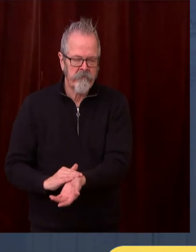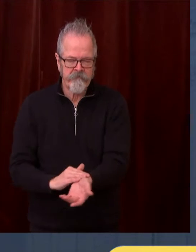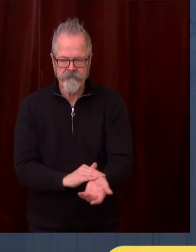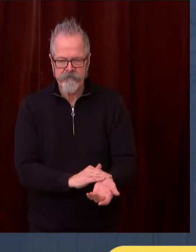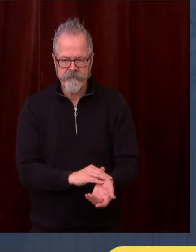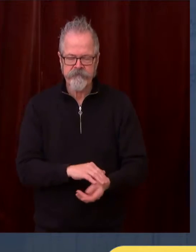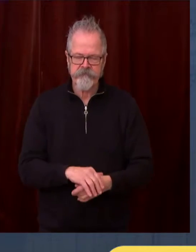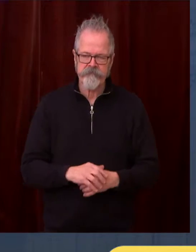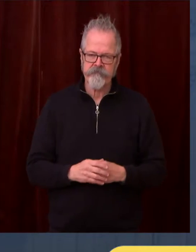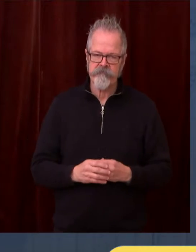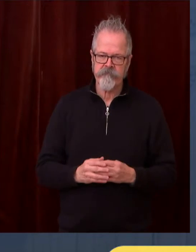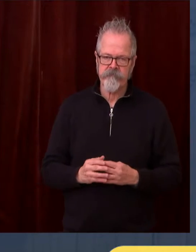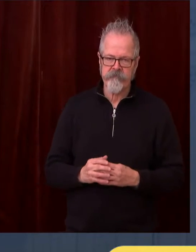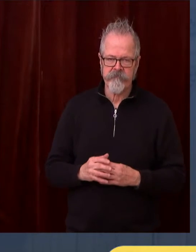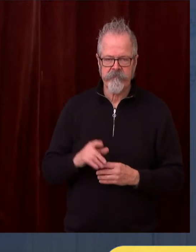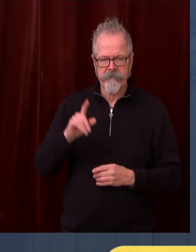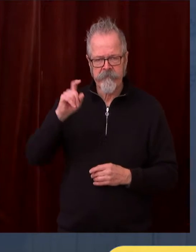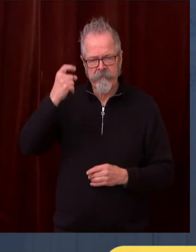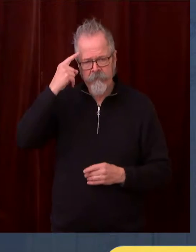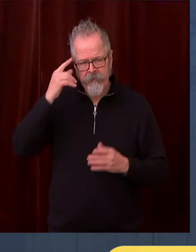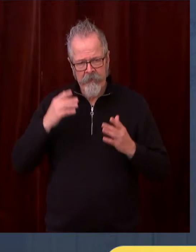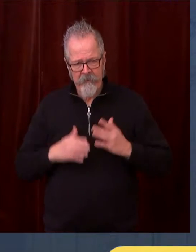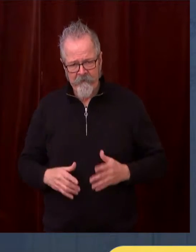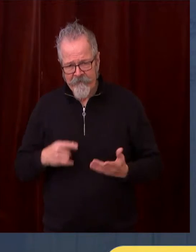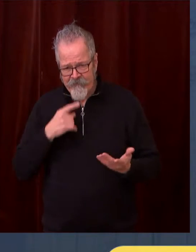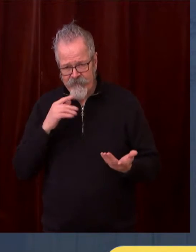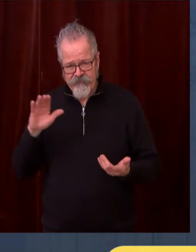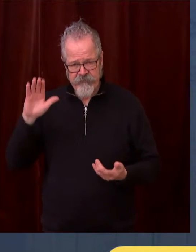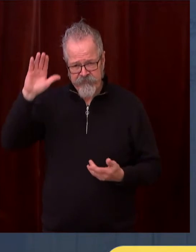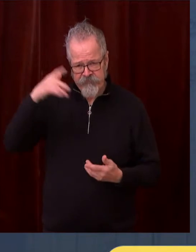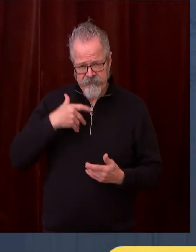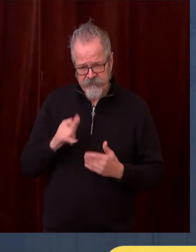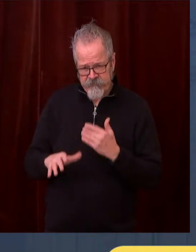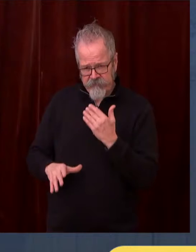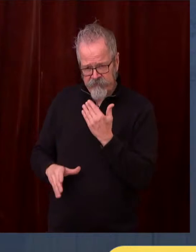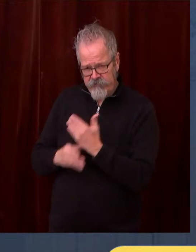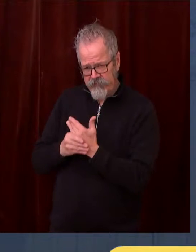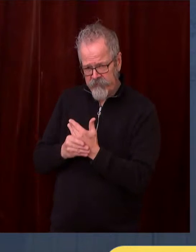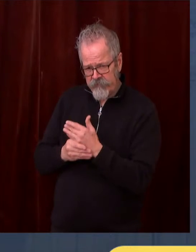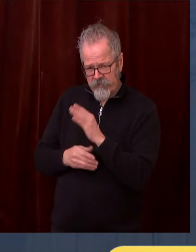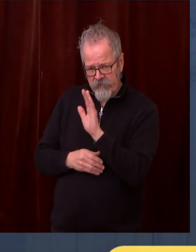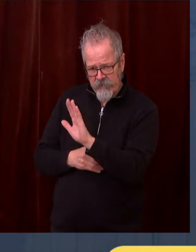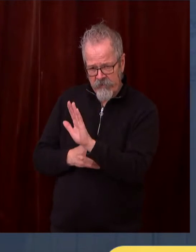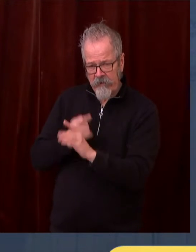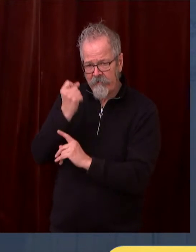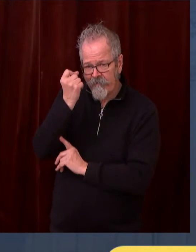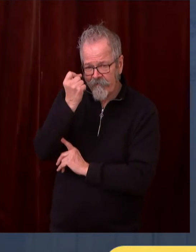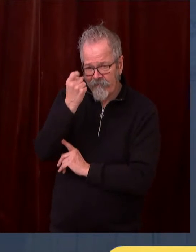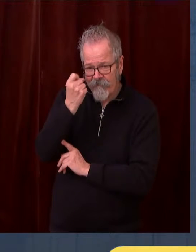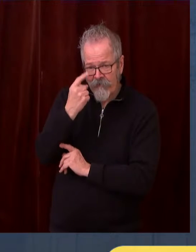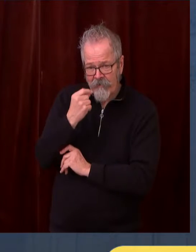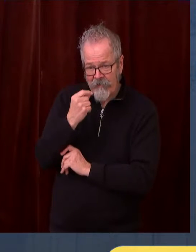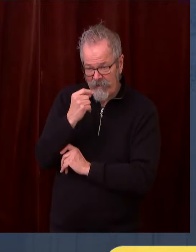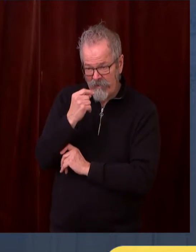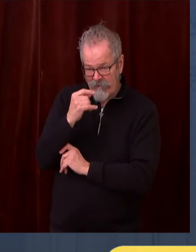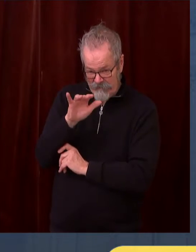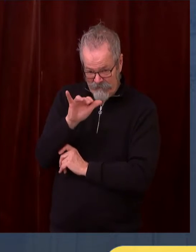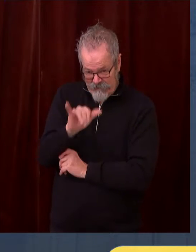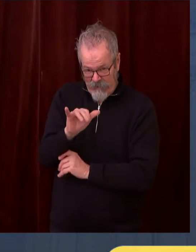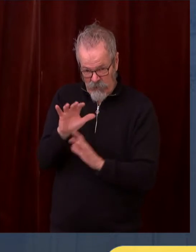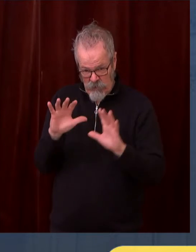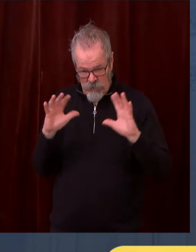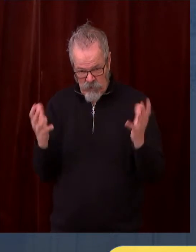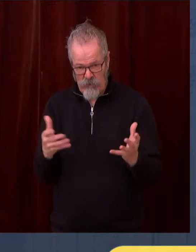One wonder in our ability to obtain the immunity we need to break the transmission